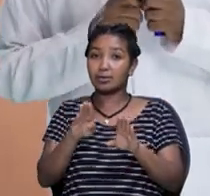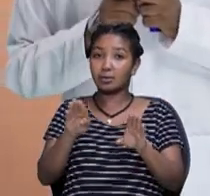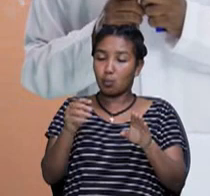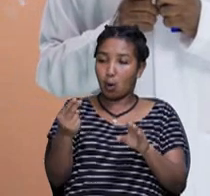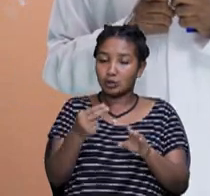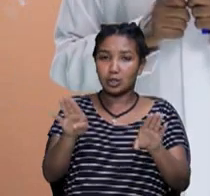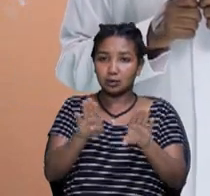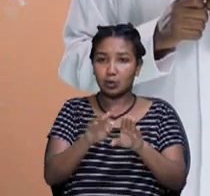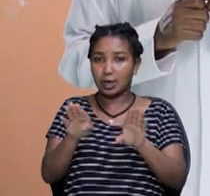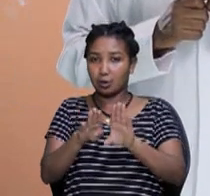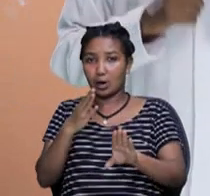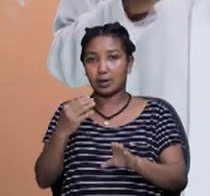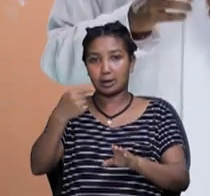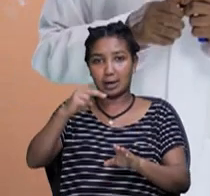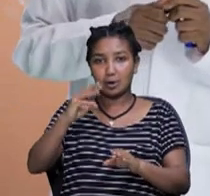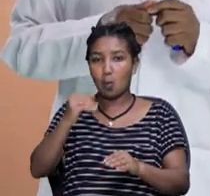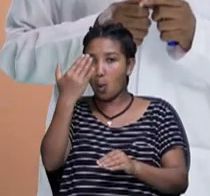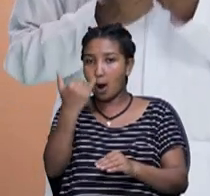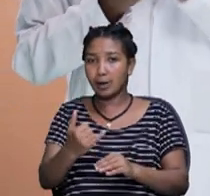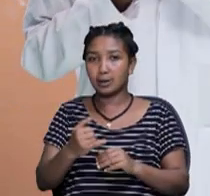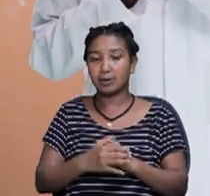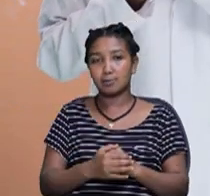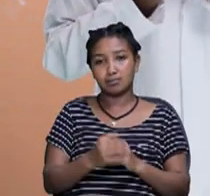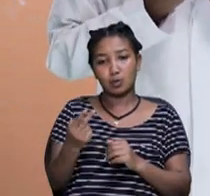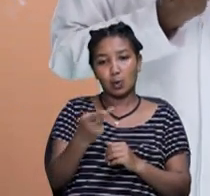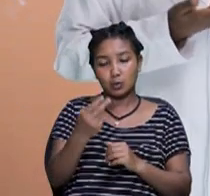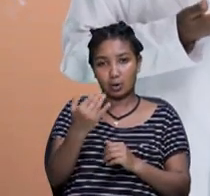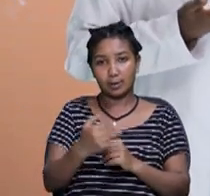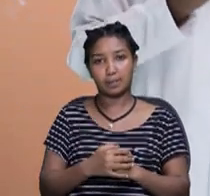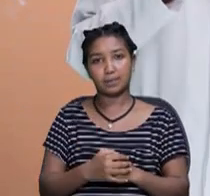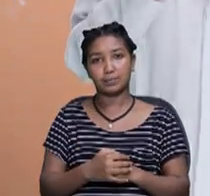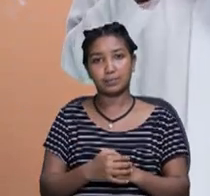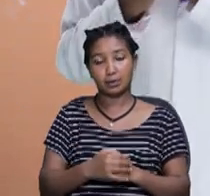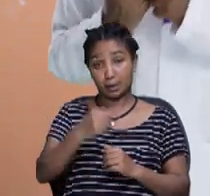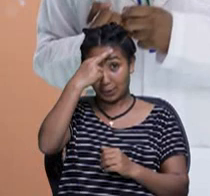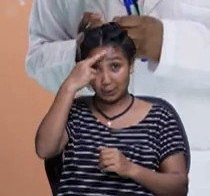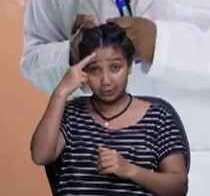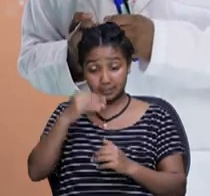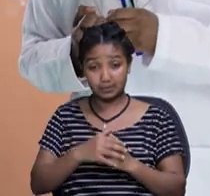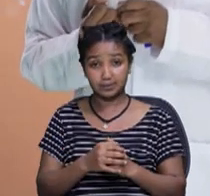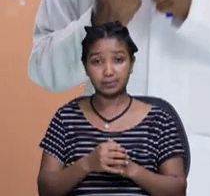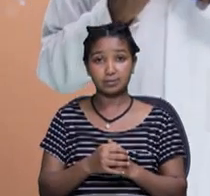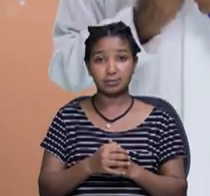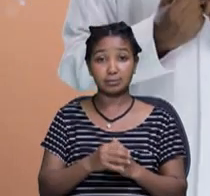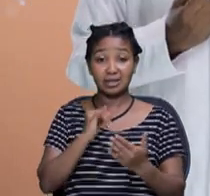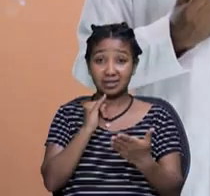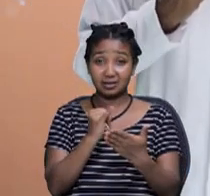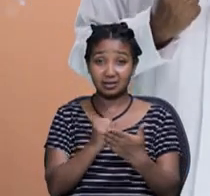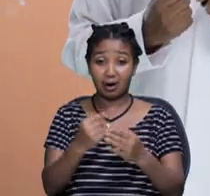endocrine glands. Why pancreas is an exocrine glands? Because